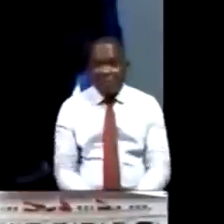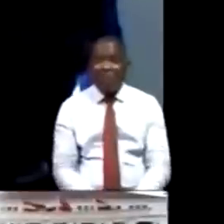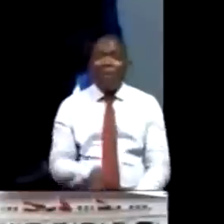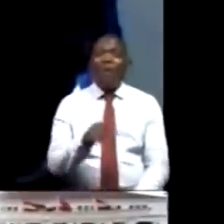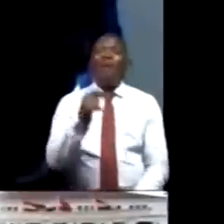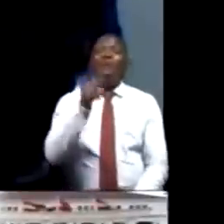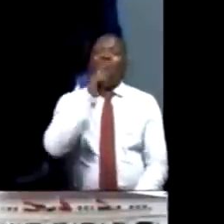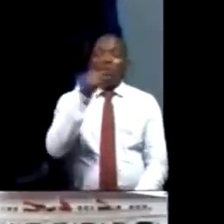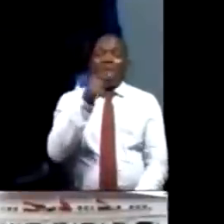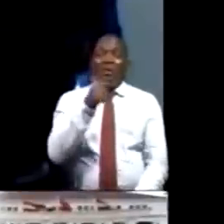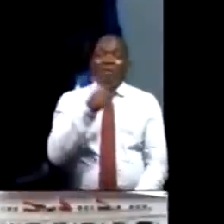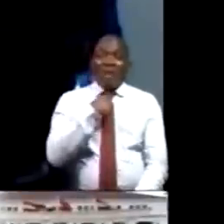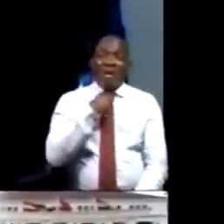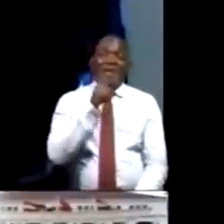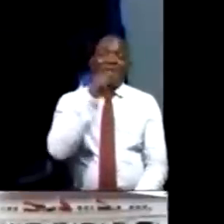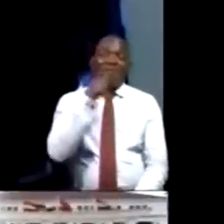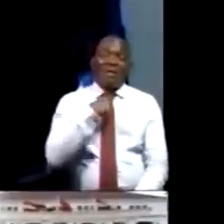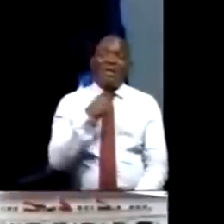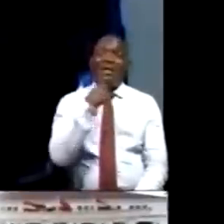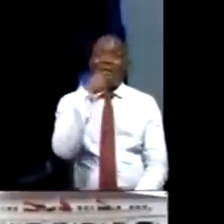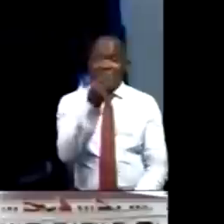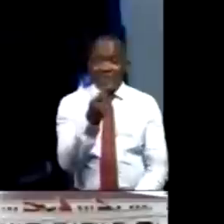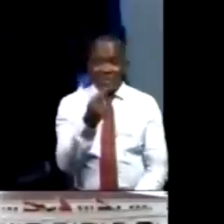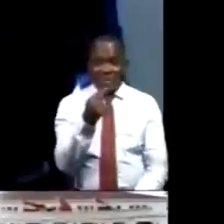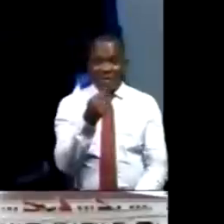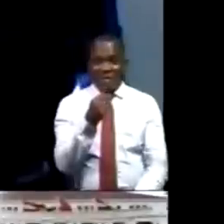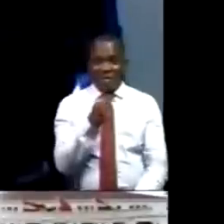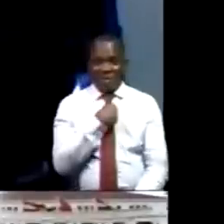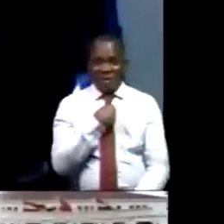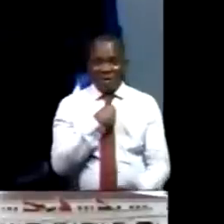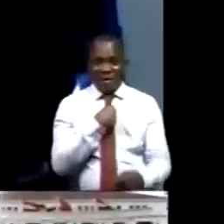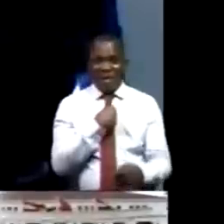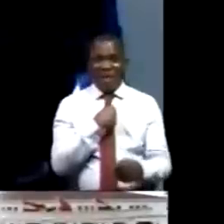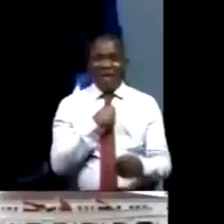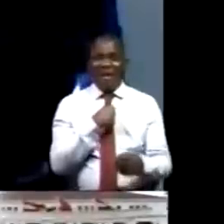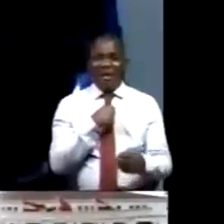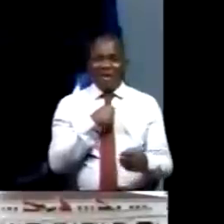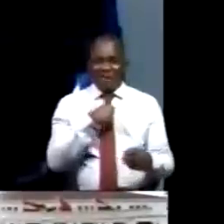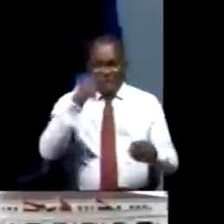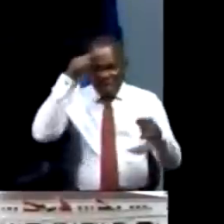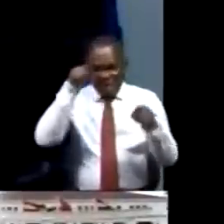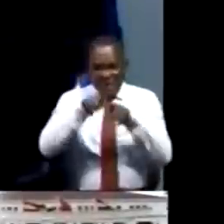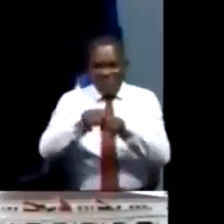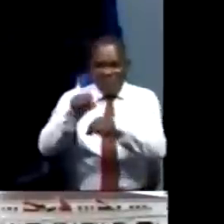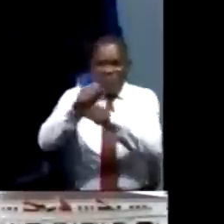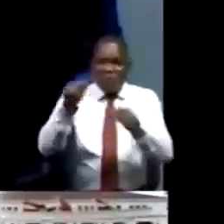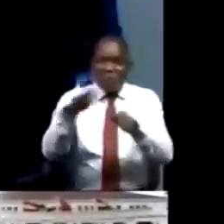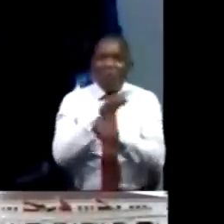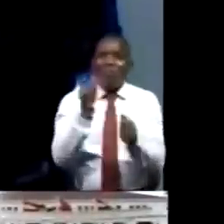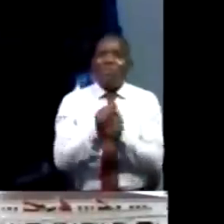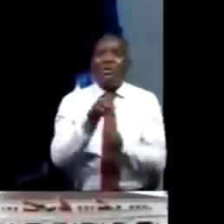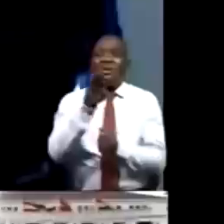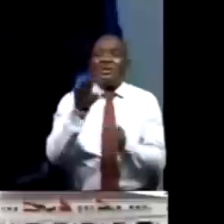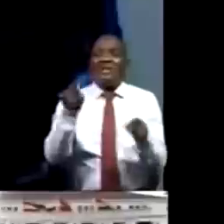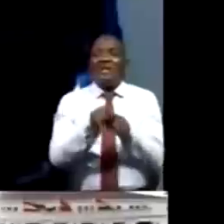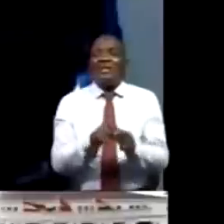I specifically indicated that I was cooperating fully with the Electoral Commission as a